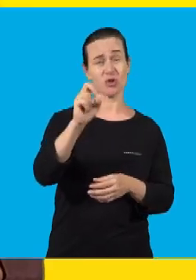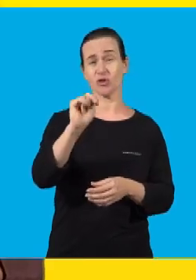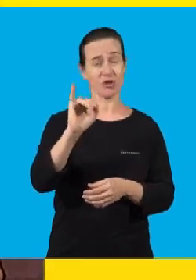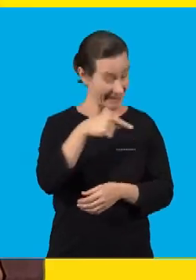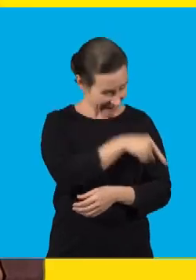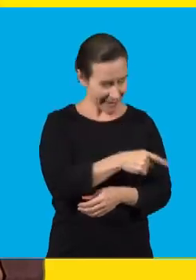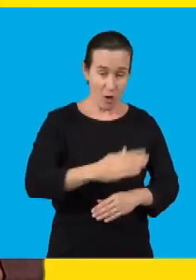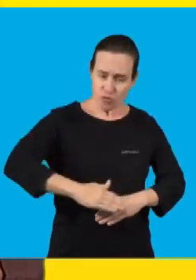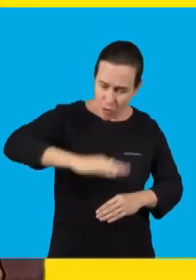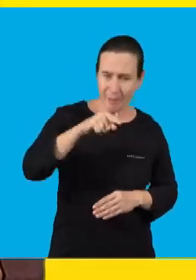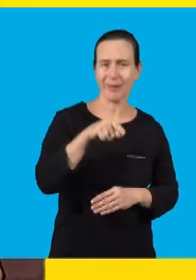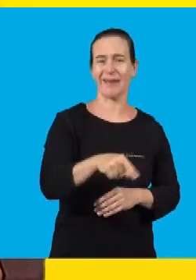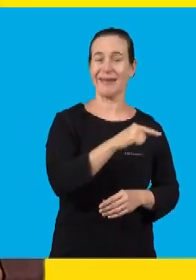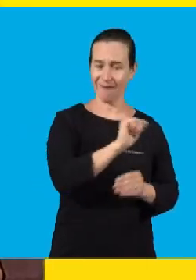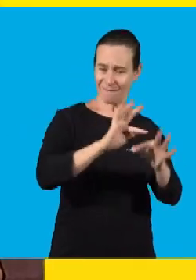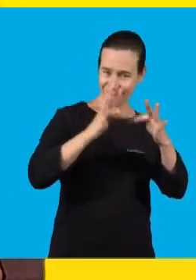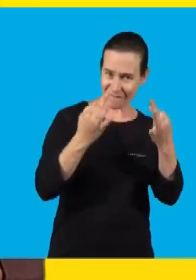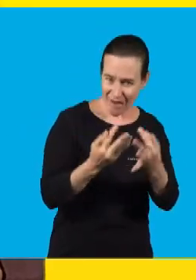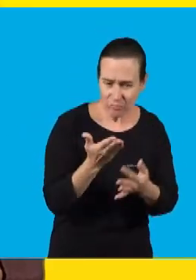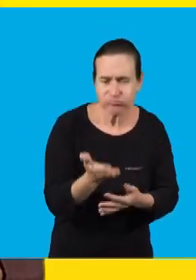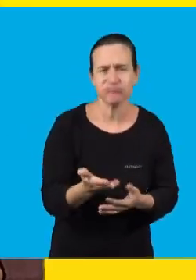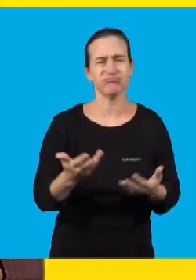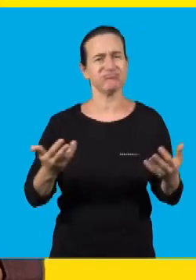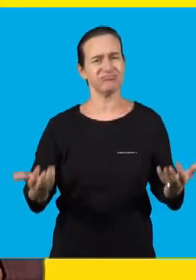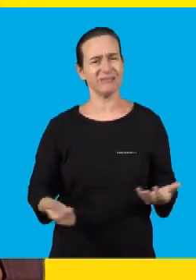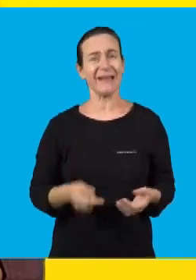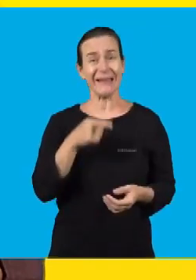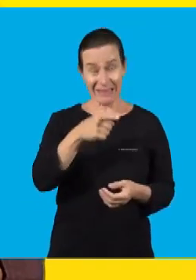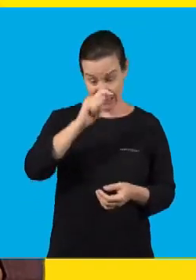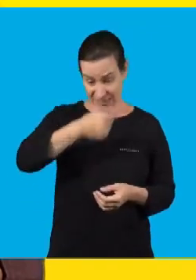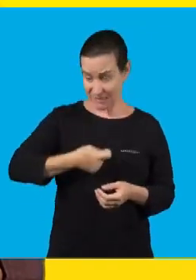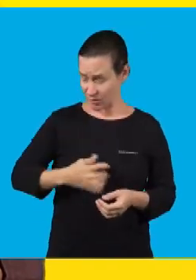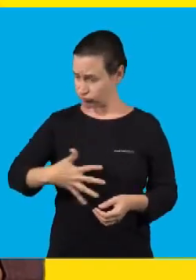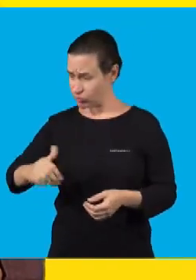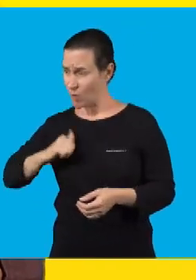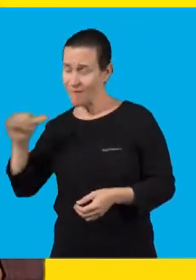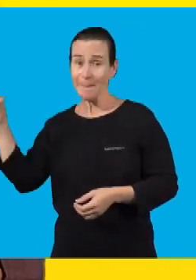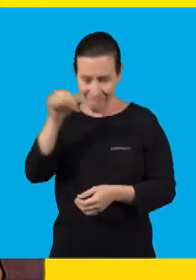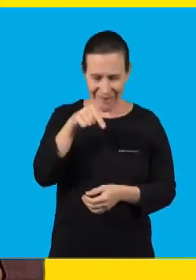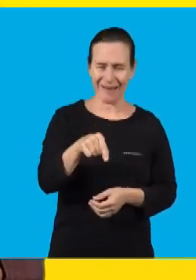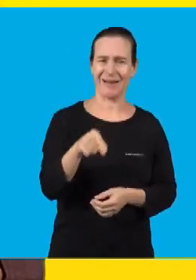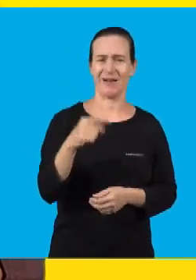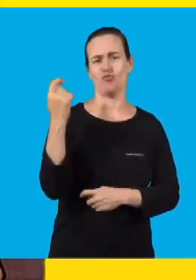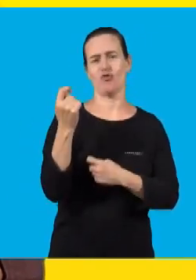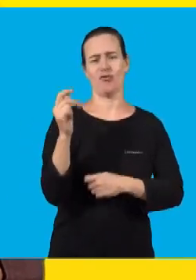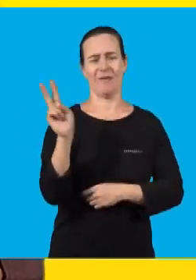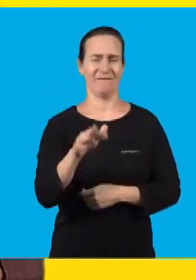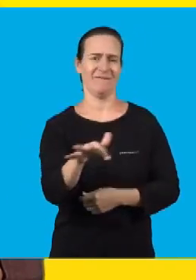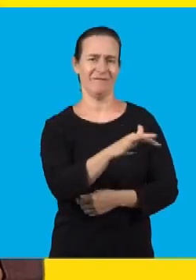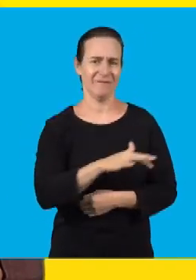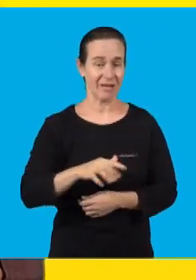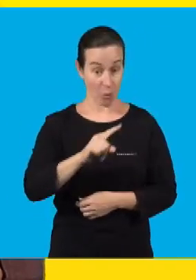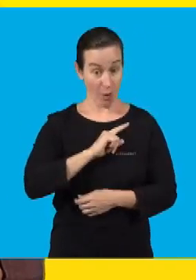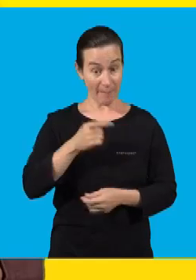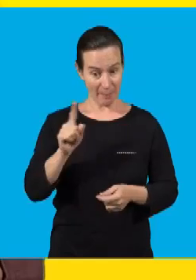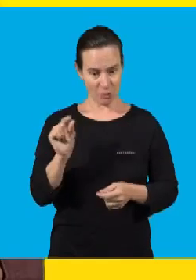he's brought his family. He's raised his son here, and he's even brought his son's pregnant wife back because that is his